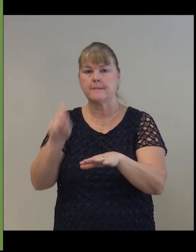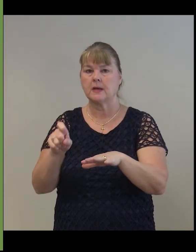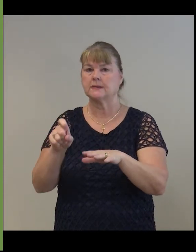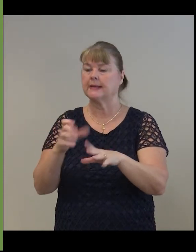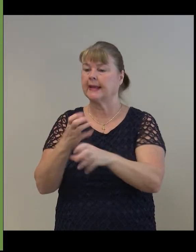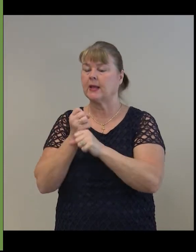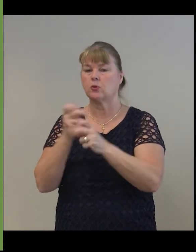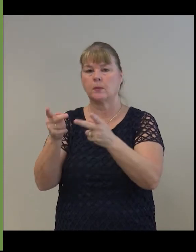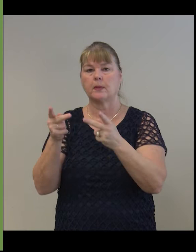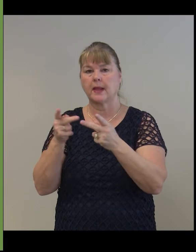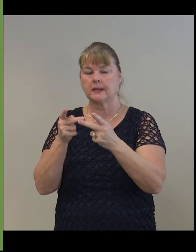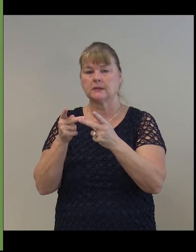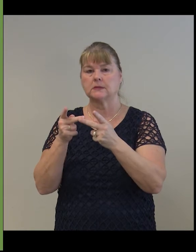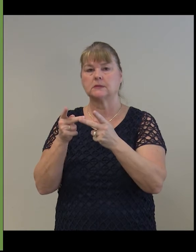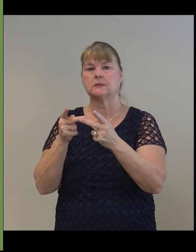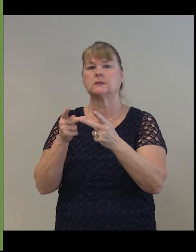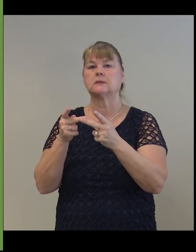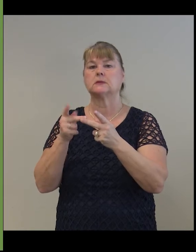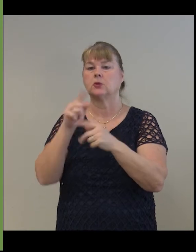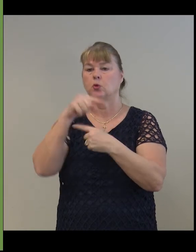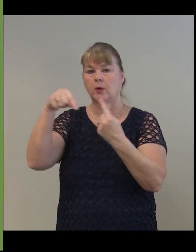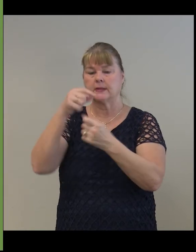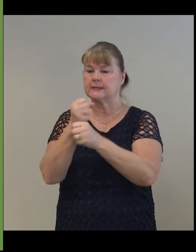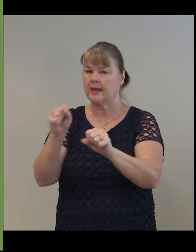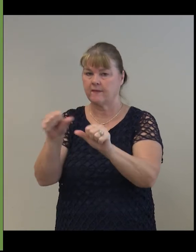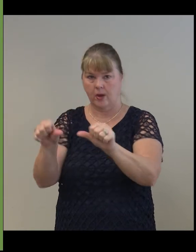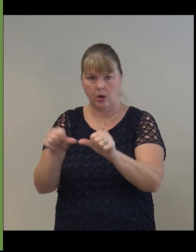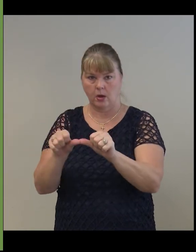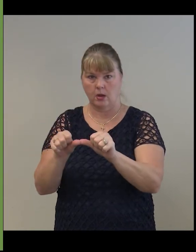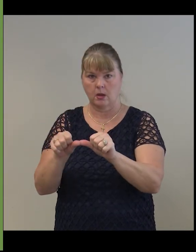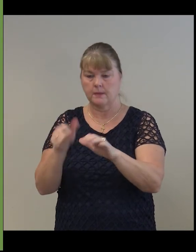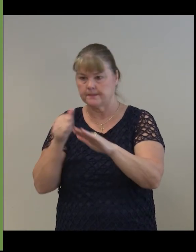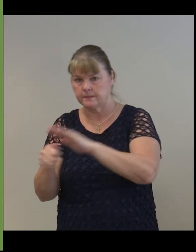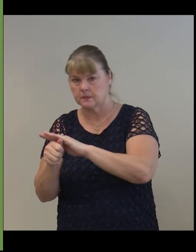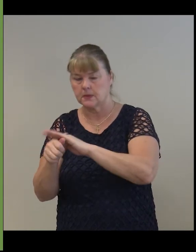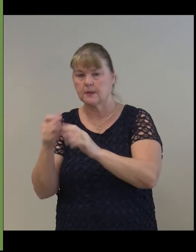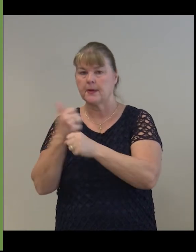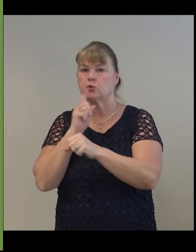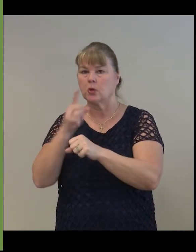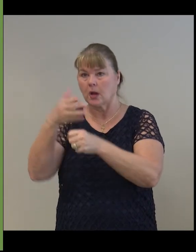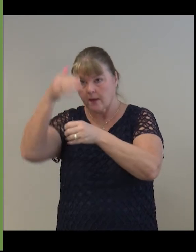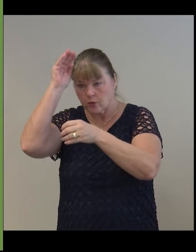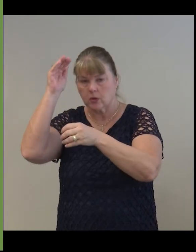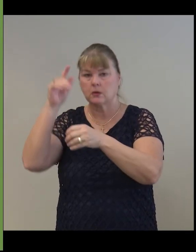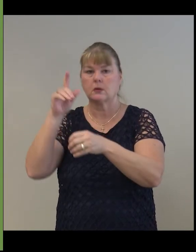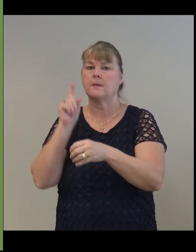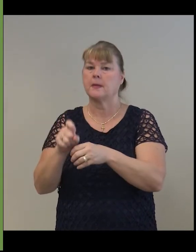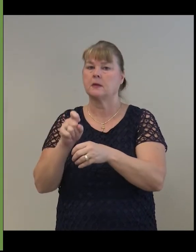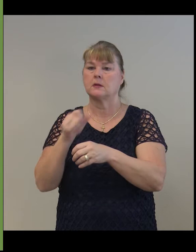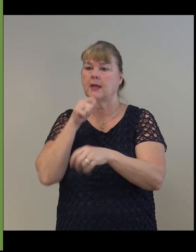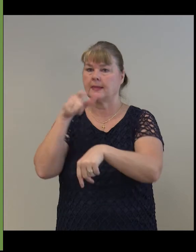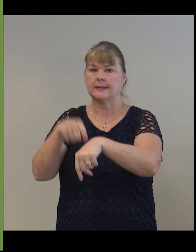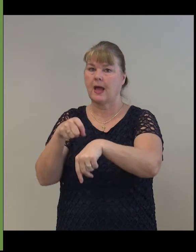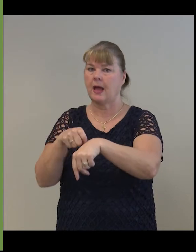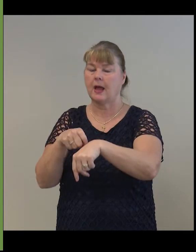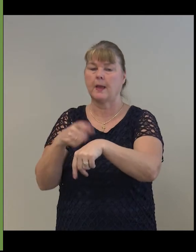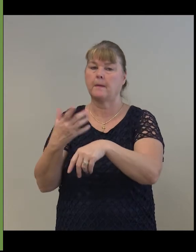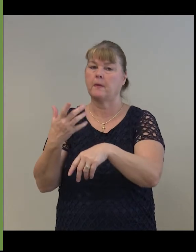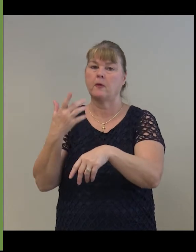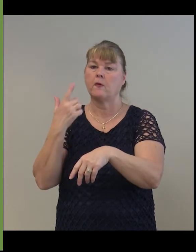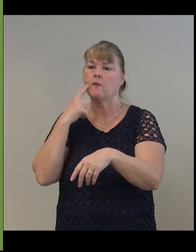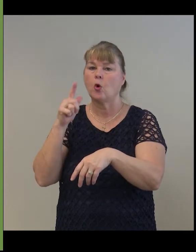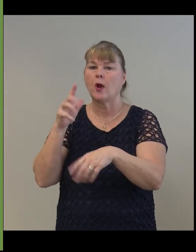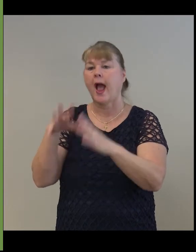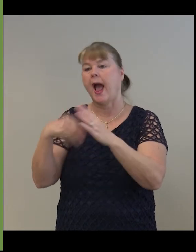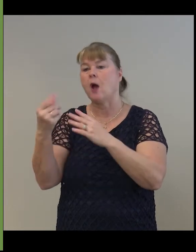make sure that you're taking cover. That is not the time to be wondering where you need to go in your home. Those plans need to have already